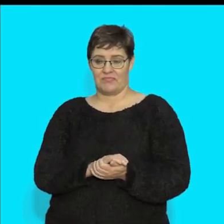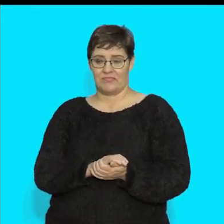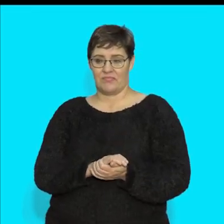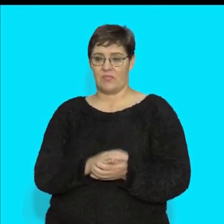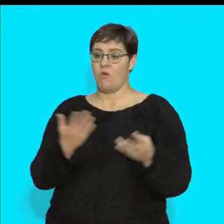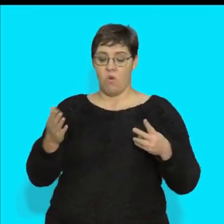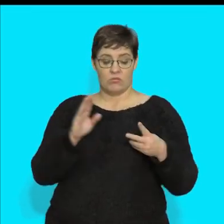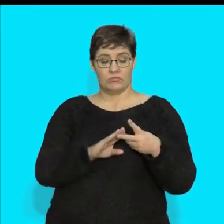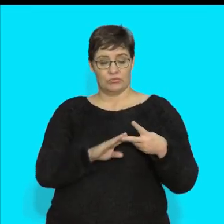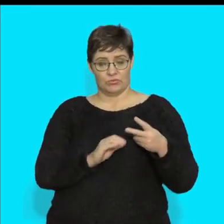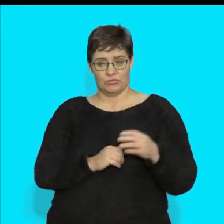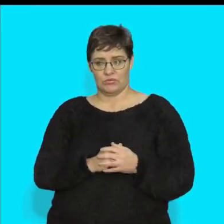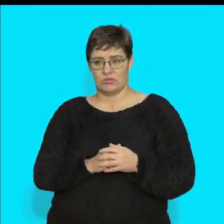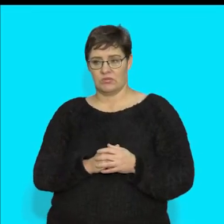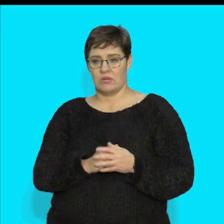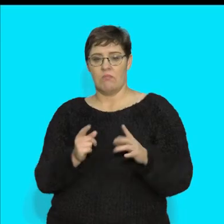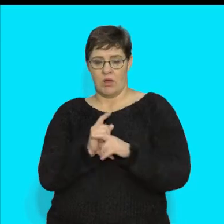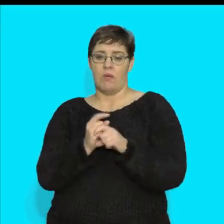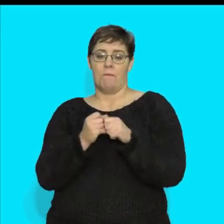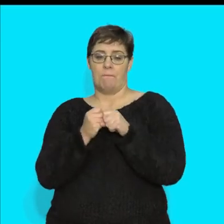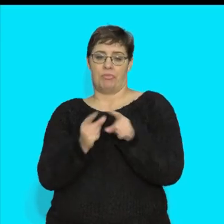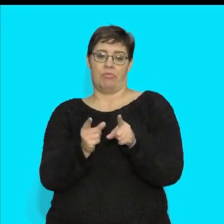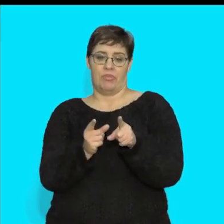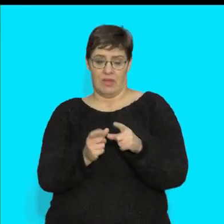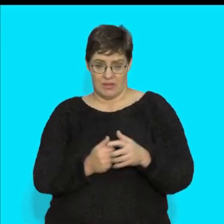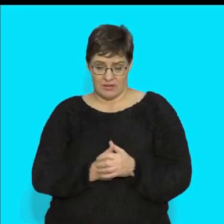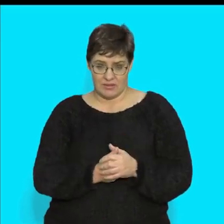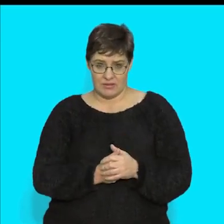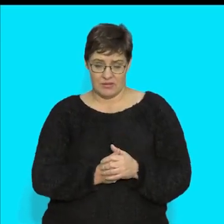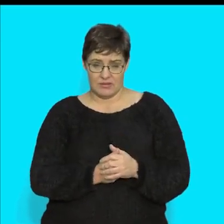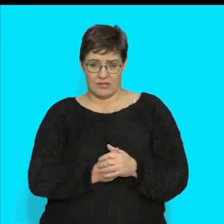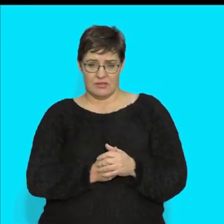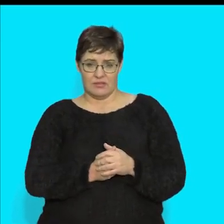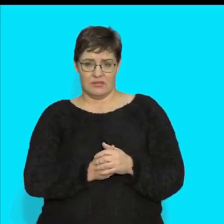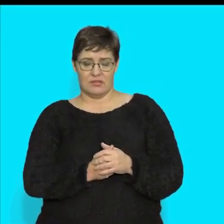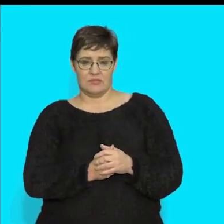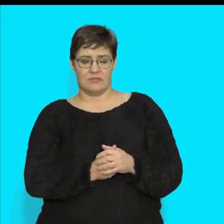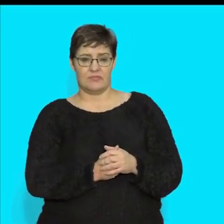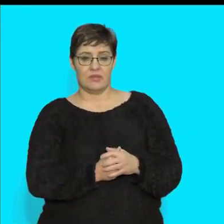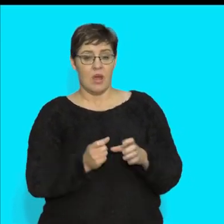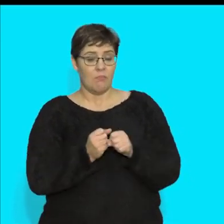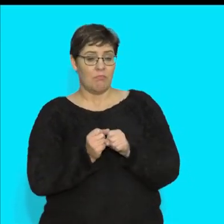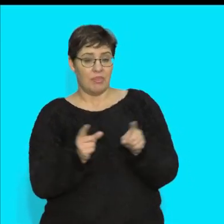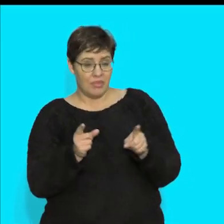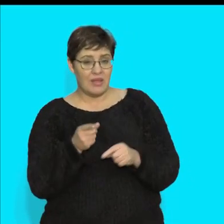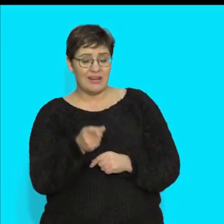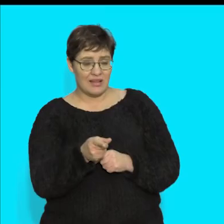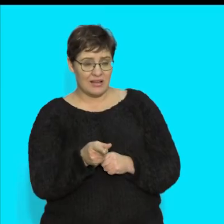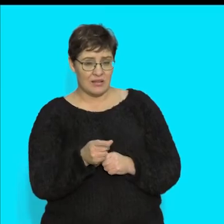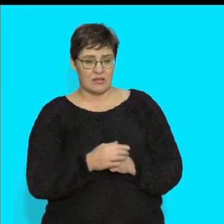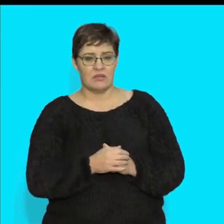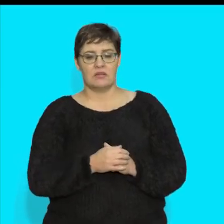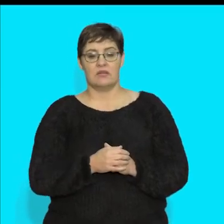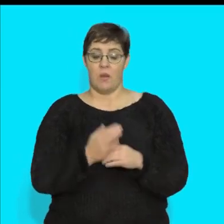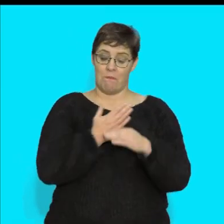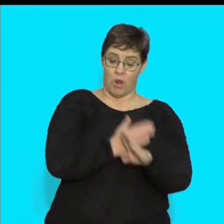Or number two, the vessel bursts. All right. And when we're doing that, when it blocks and